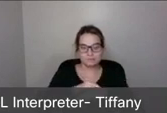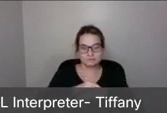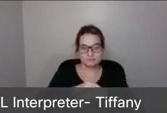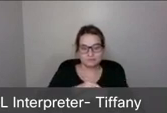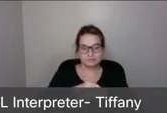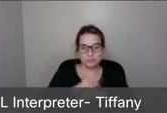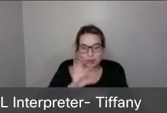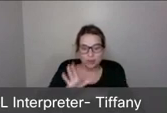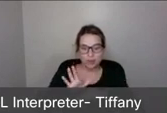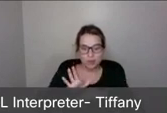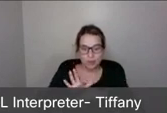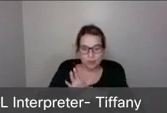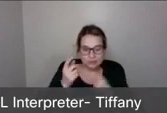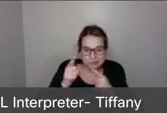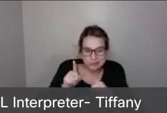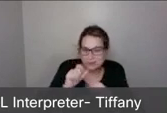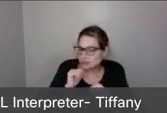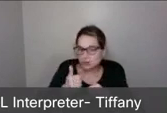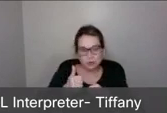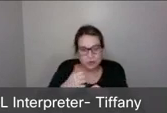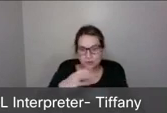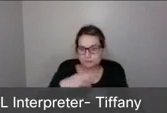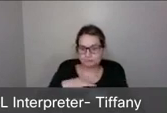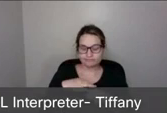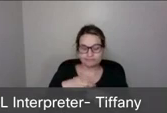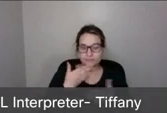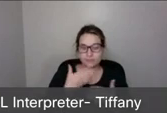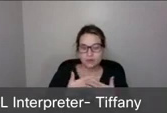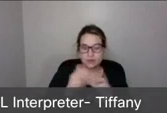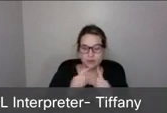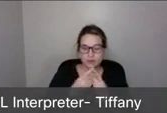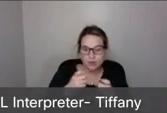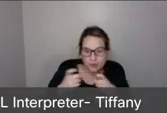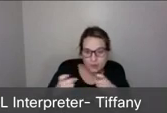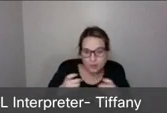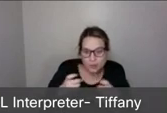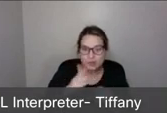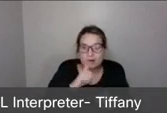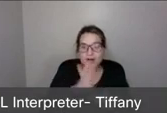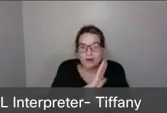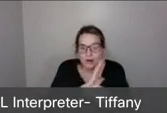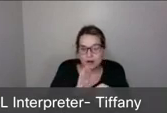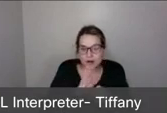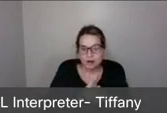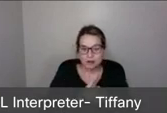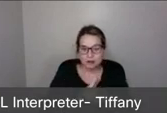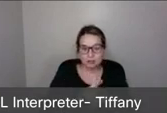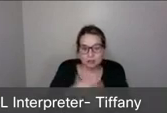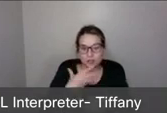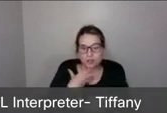assurances are not credible when the district is likely to be controlled by actual white